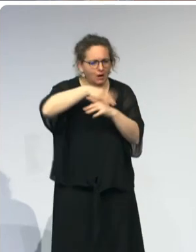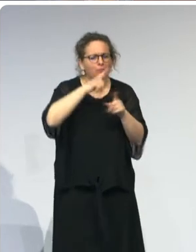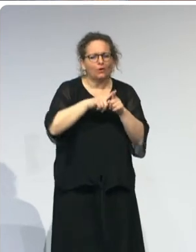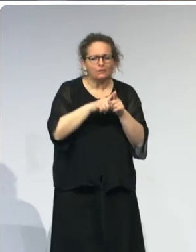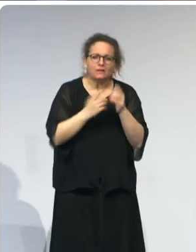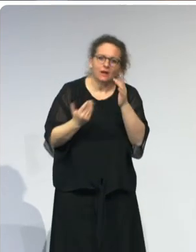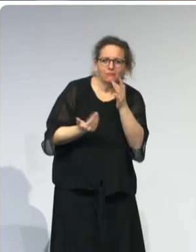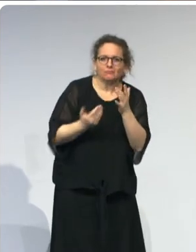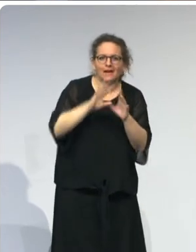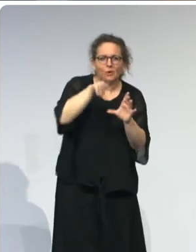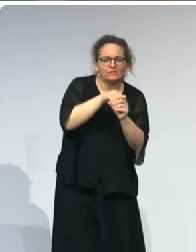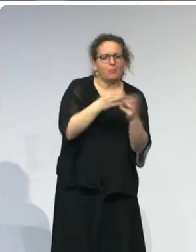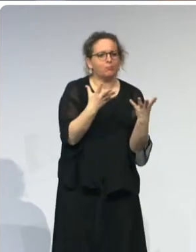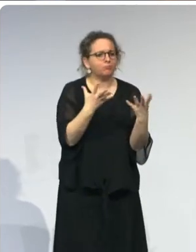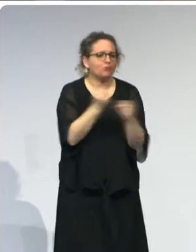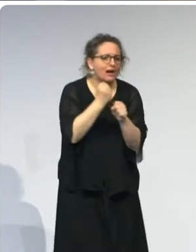social context.